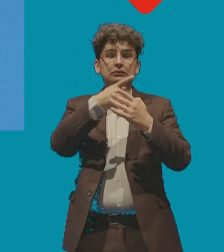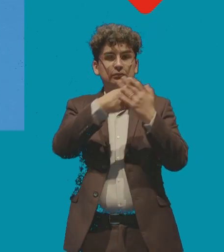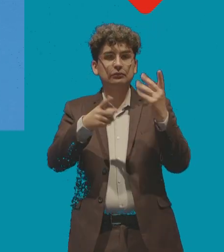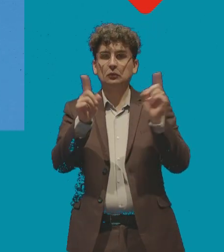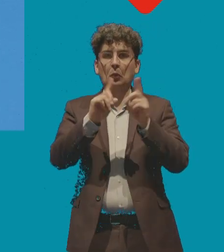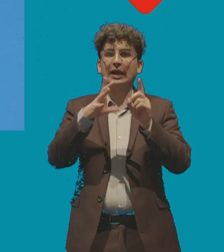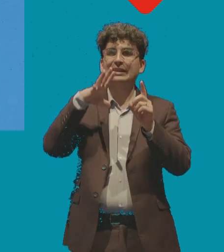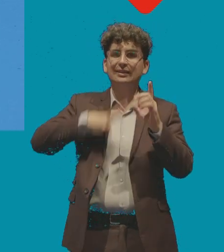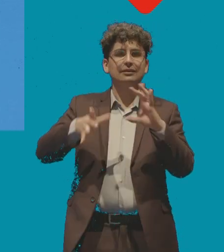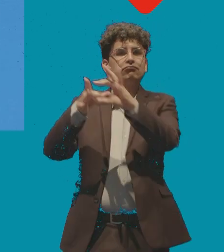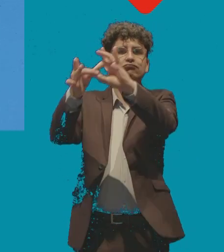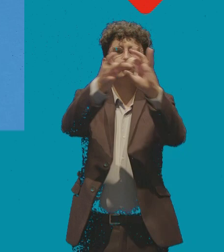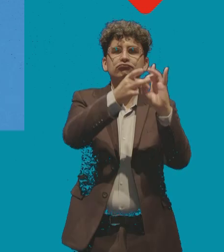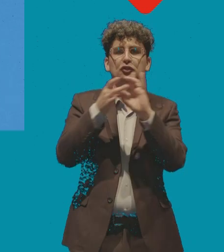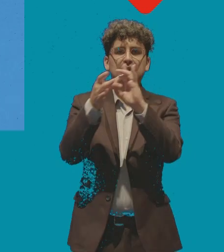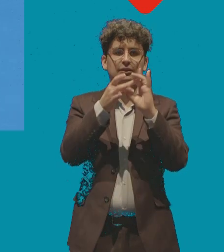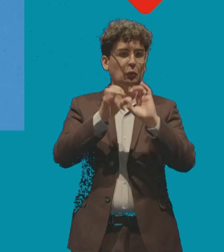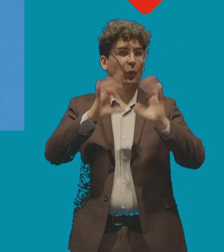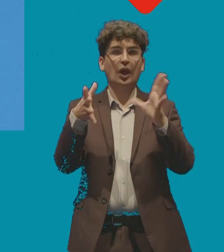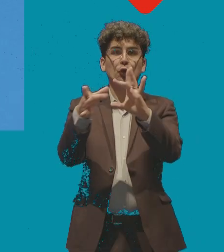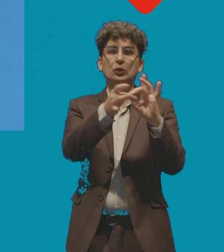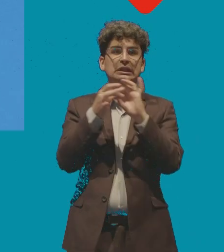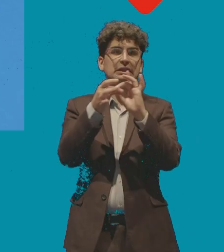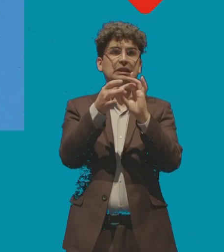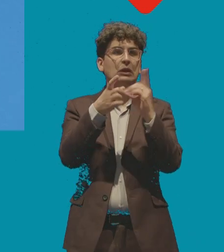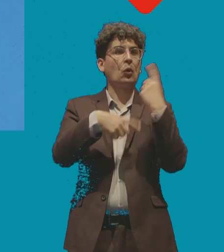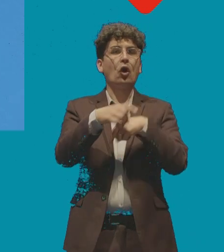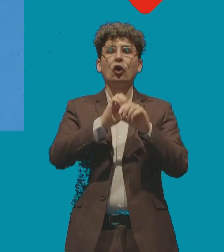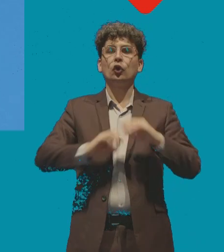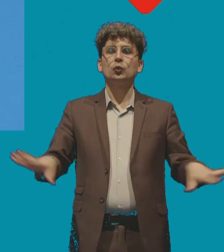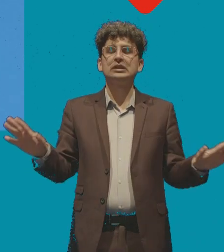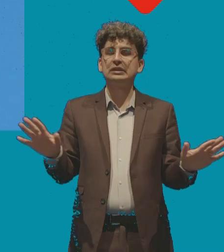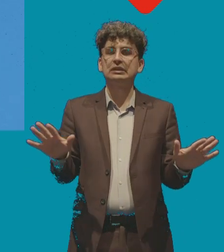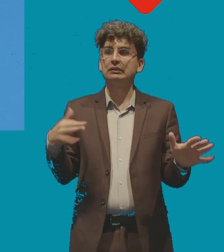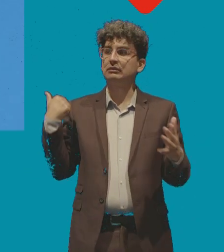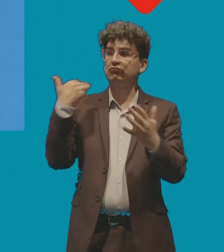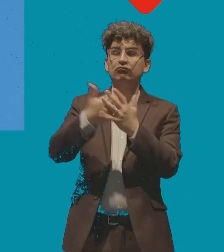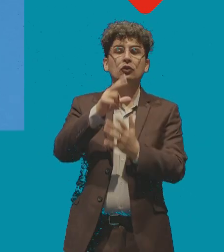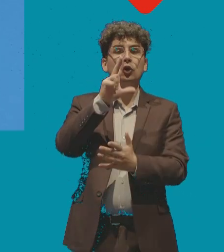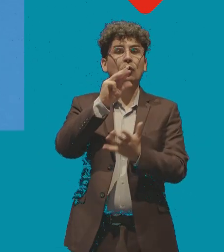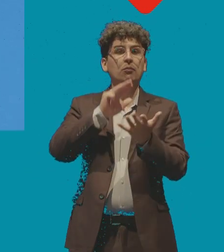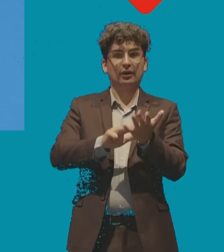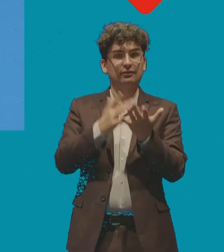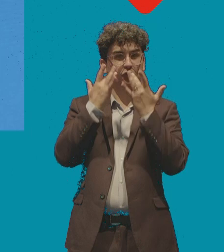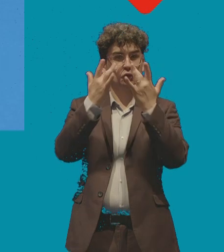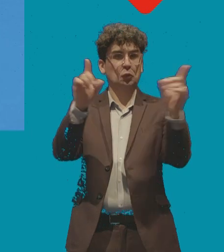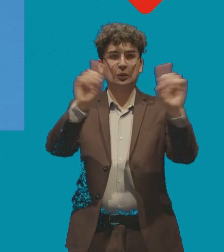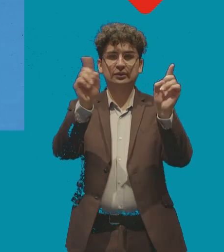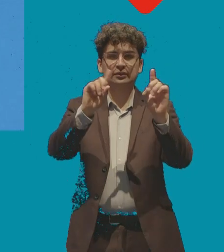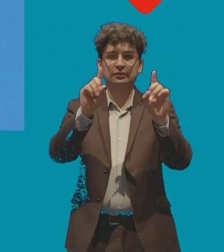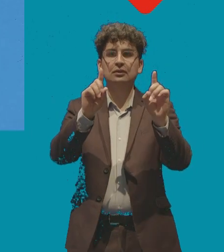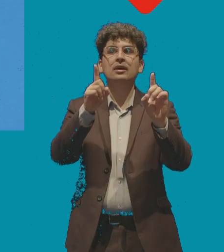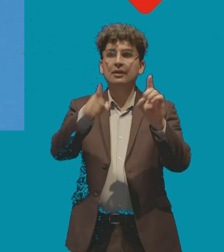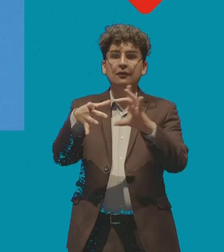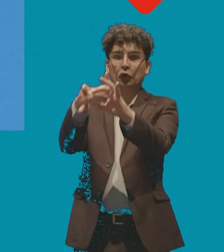the need for unity. Because without it, everybody loses. And what the past 12 months have shown more clearly than ever is that when